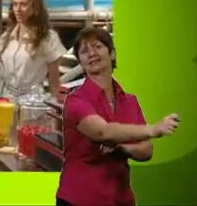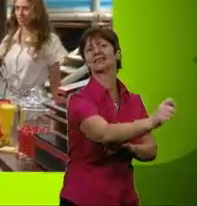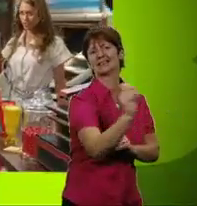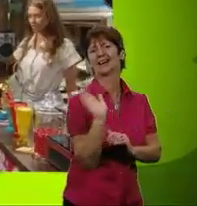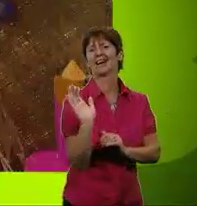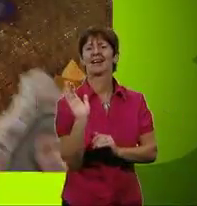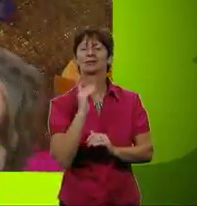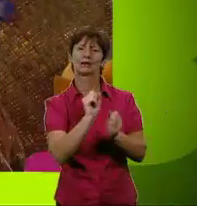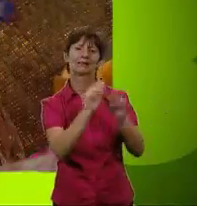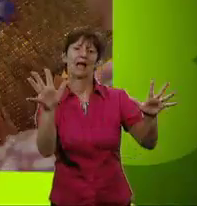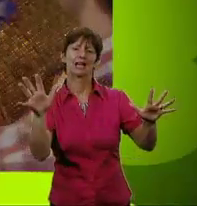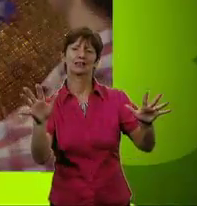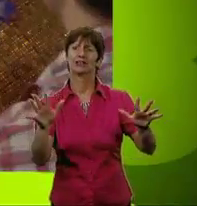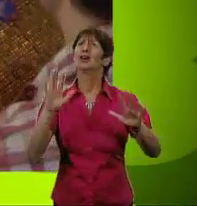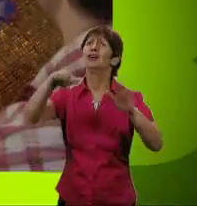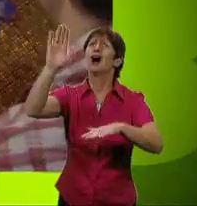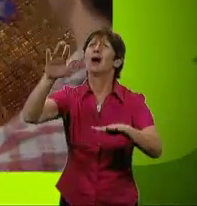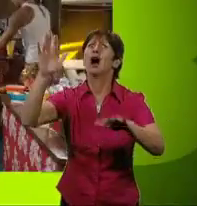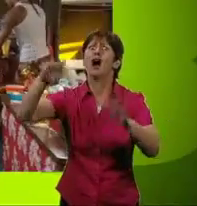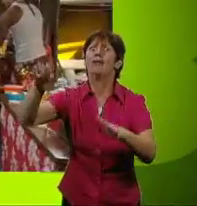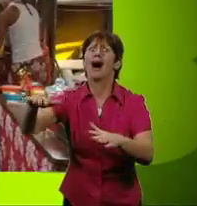get smashed. Robbo! Robbo!